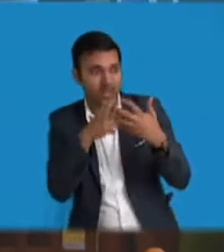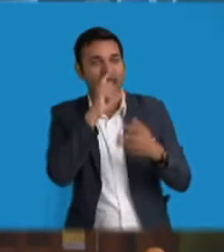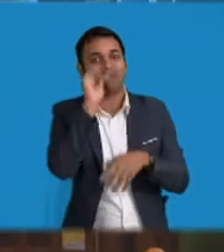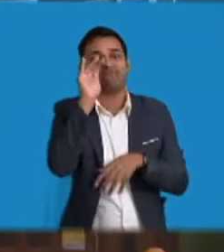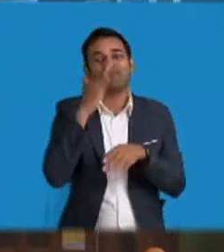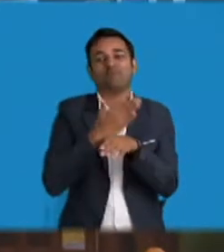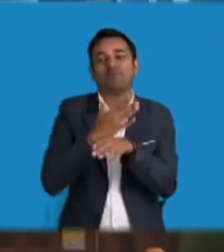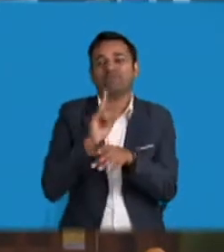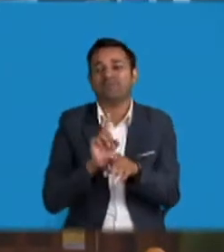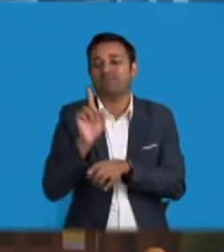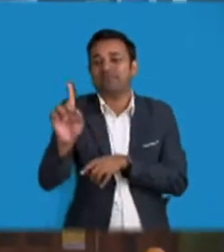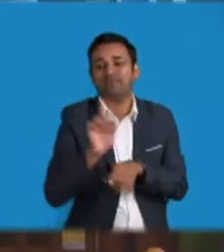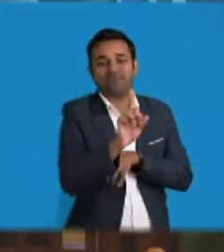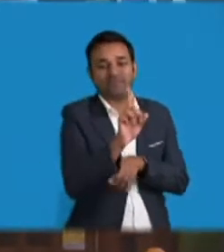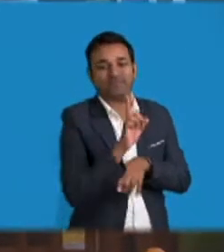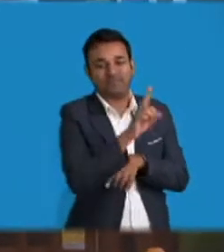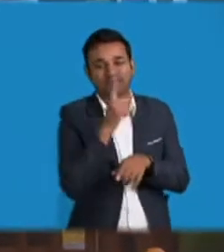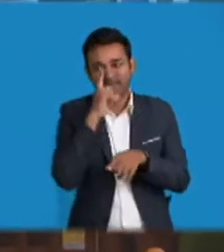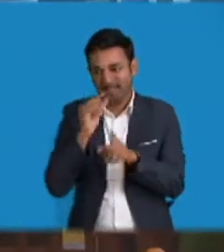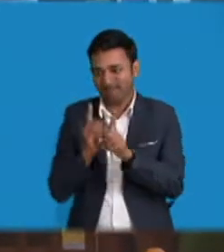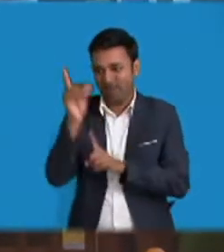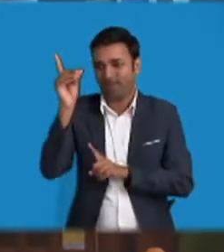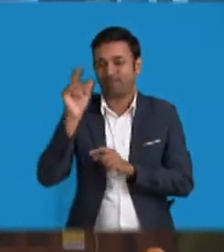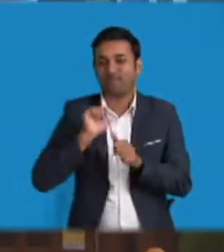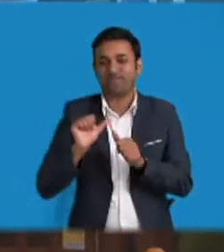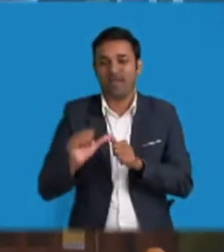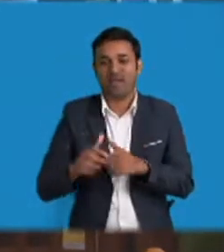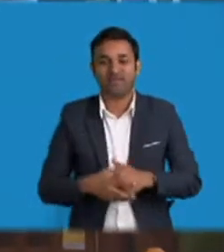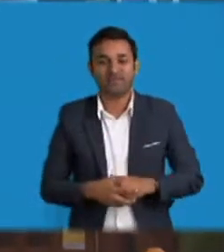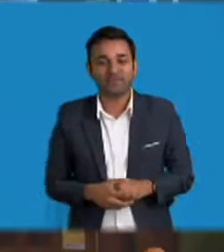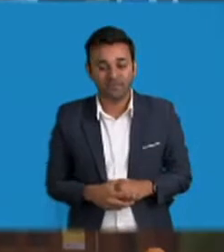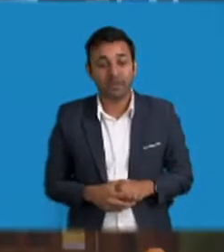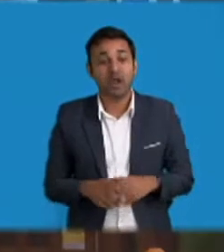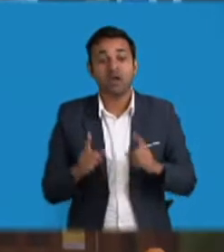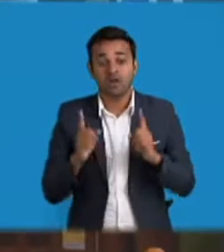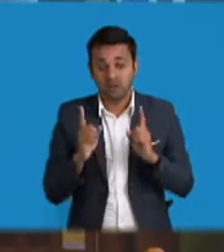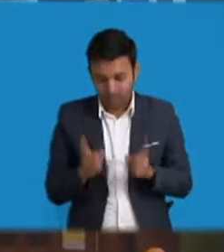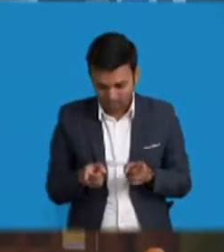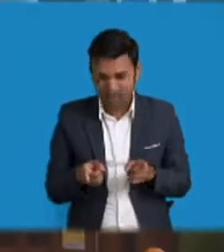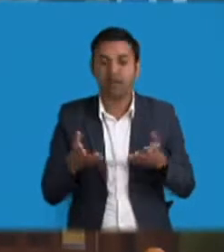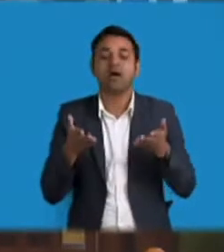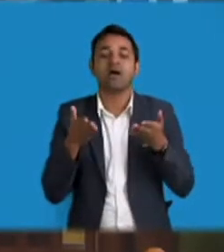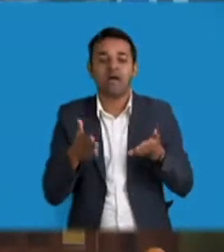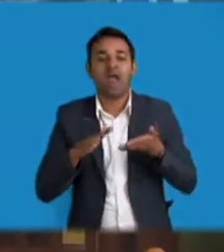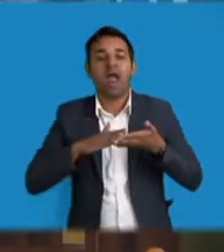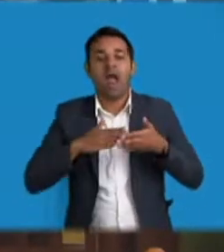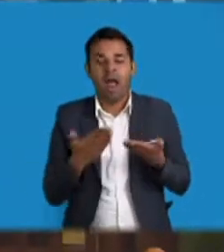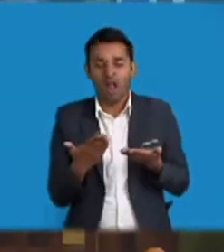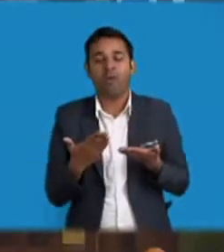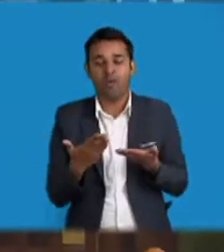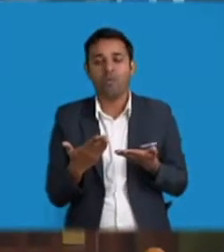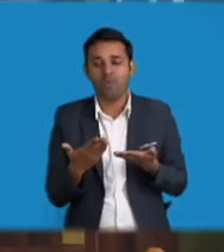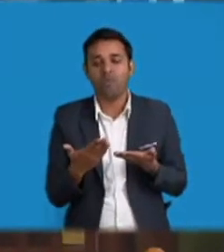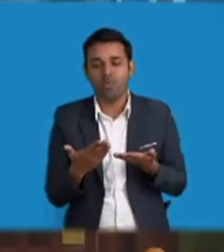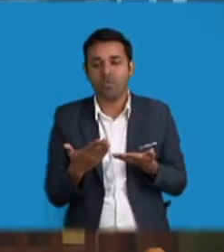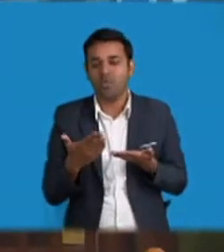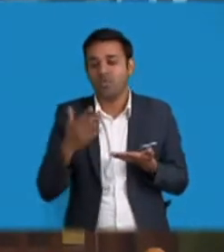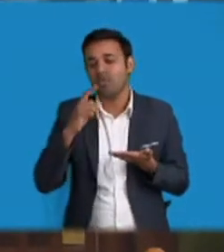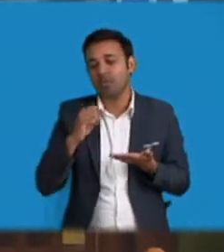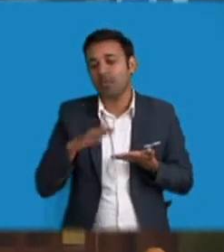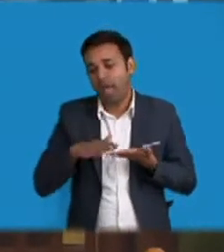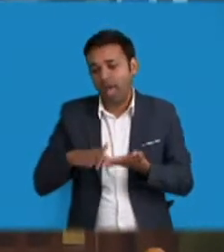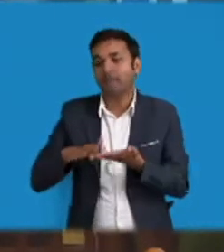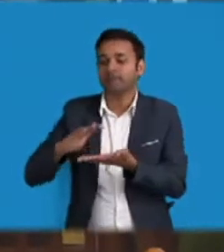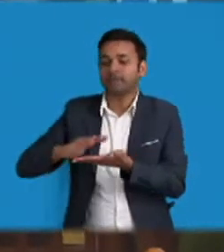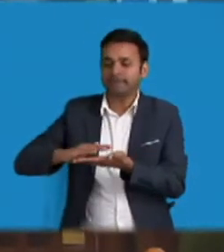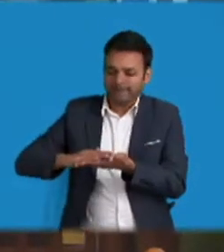this is the way to dealing with raising the income profile rather than artificially looking at